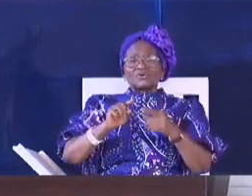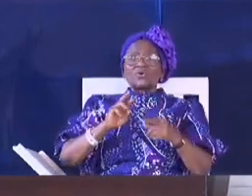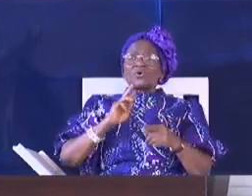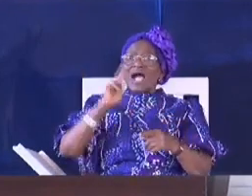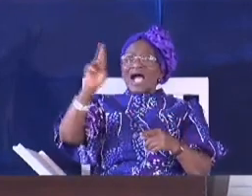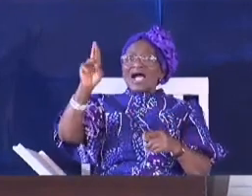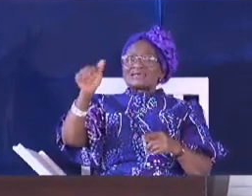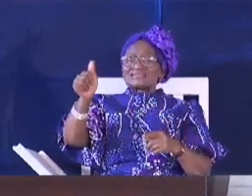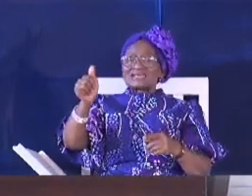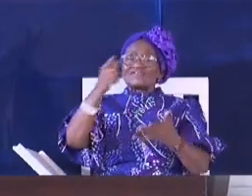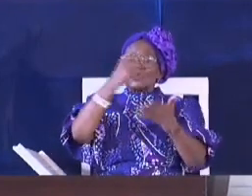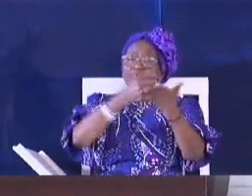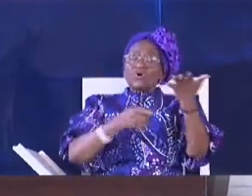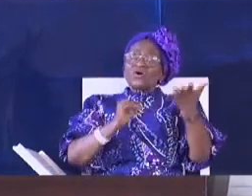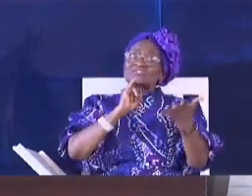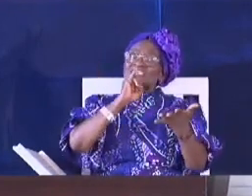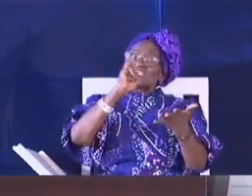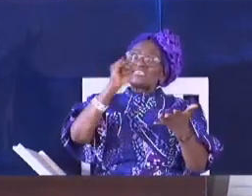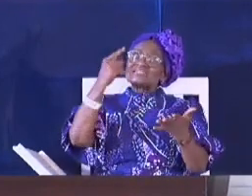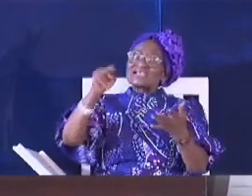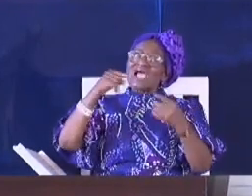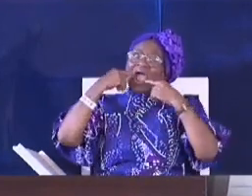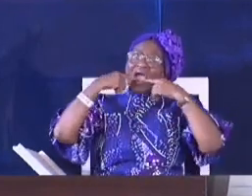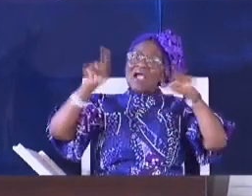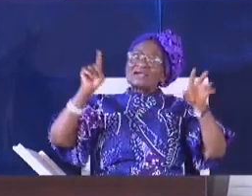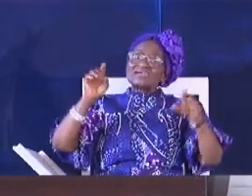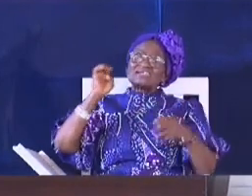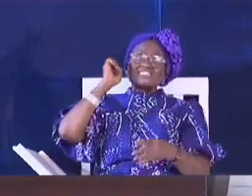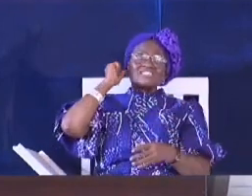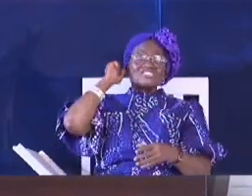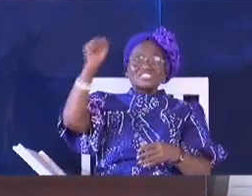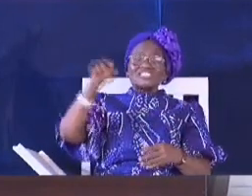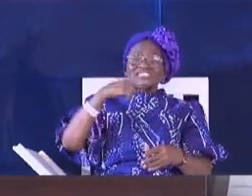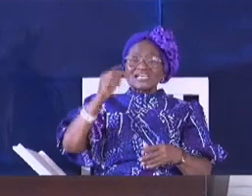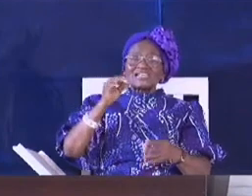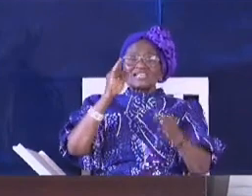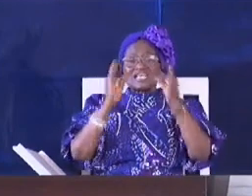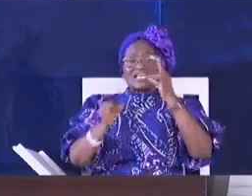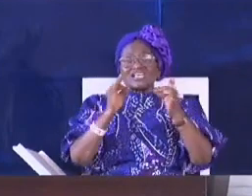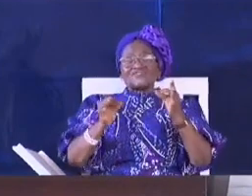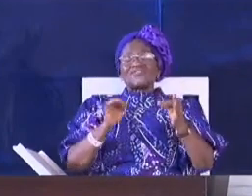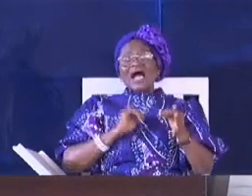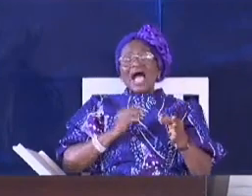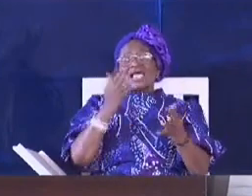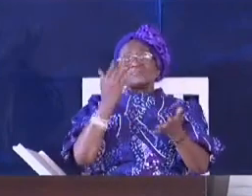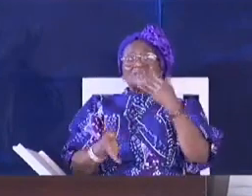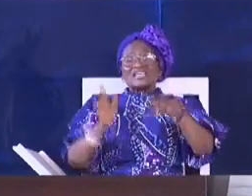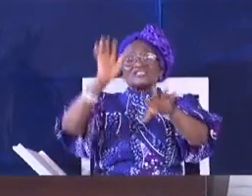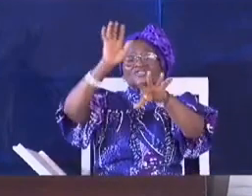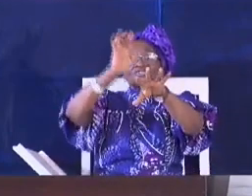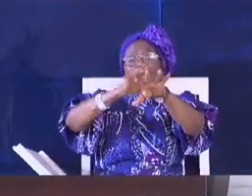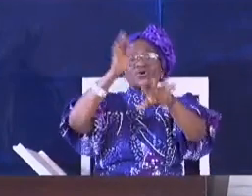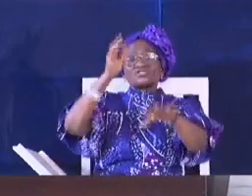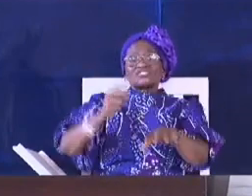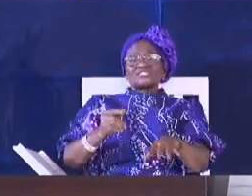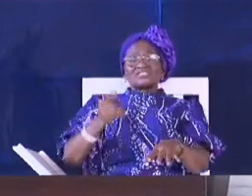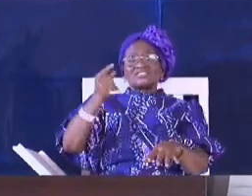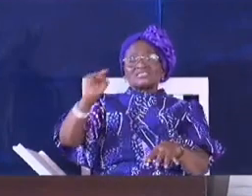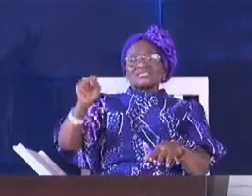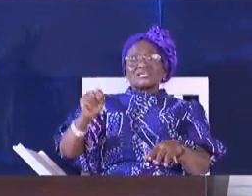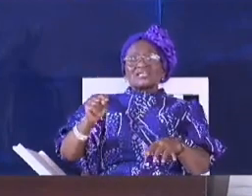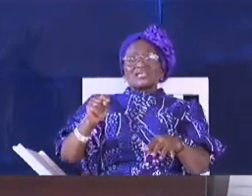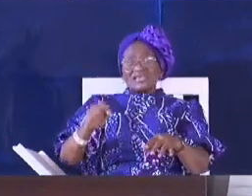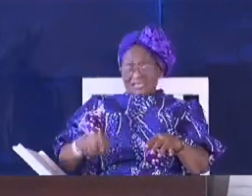the decree? He said, if I may touch the hem of his garment, I will be